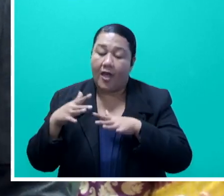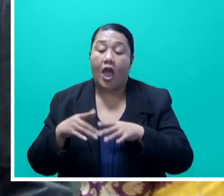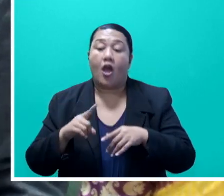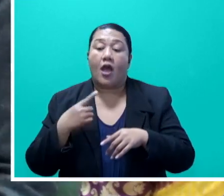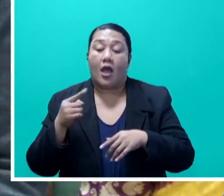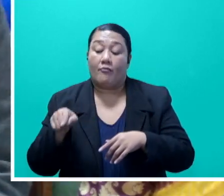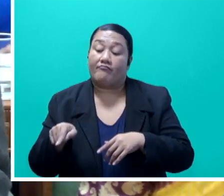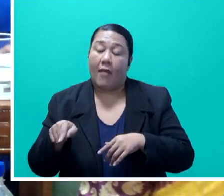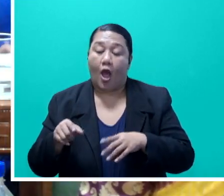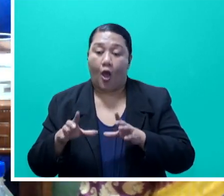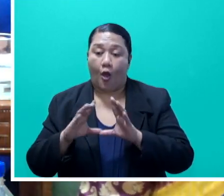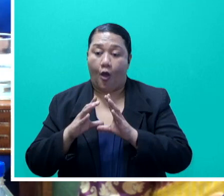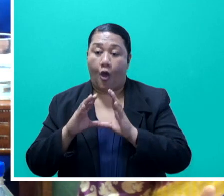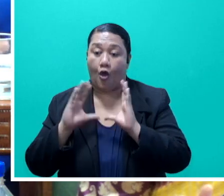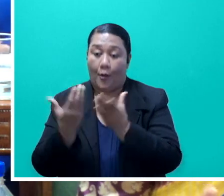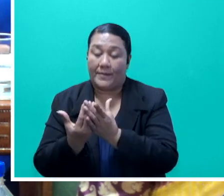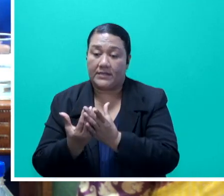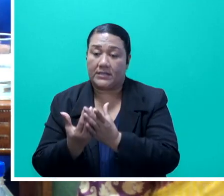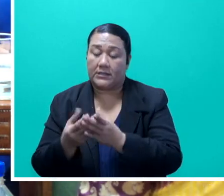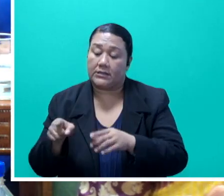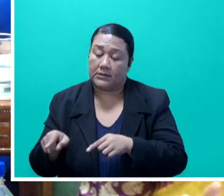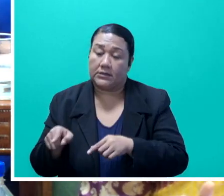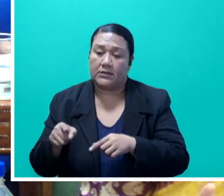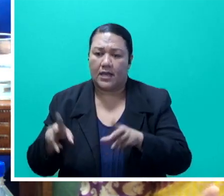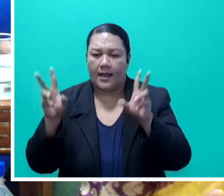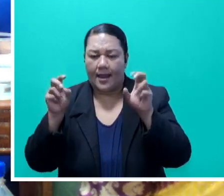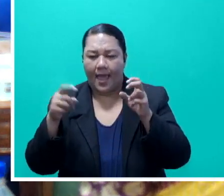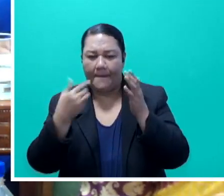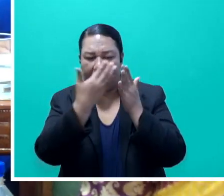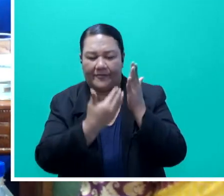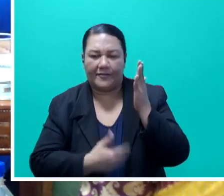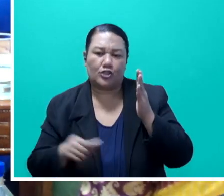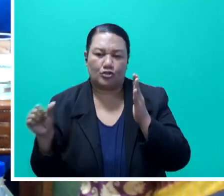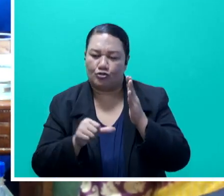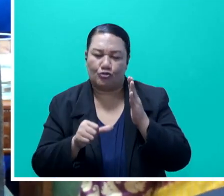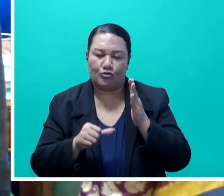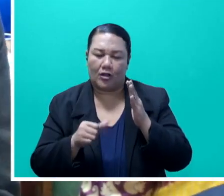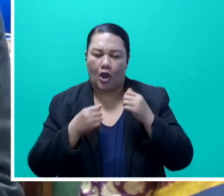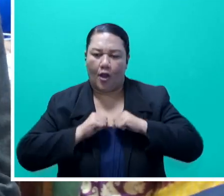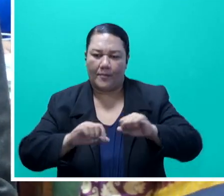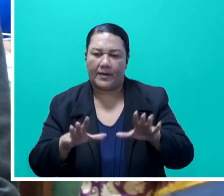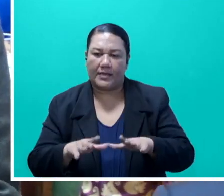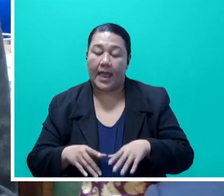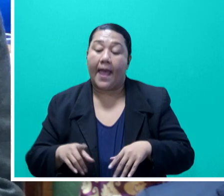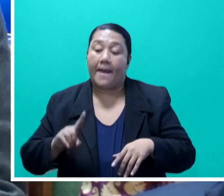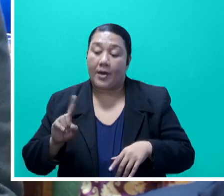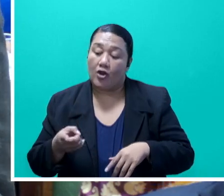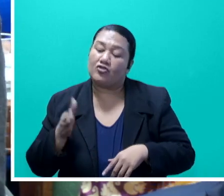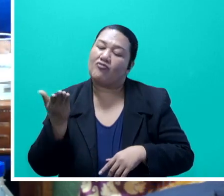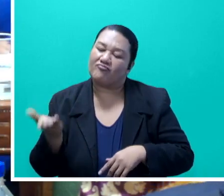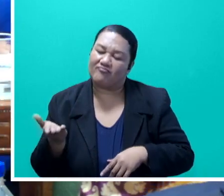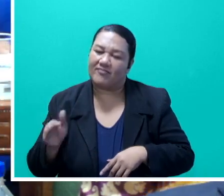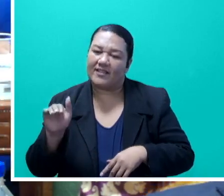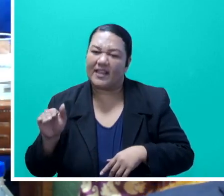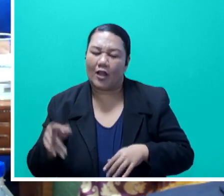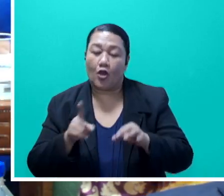of the members of the opposition have said that the committee has highlighted and said the work should be completed too. I'd also like to urge the committee to also perhaps go deeper